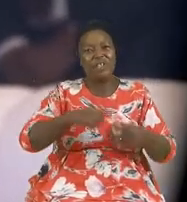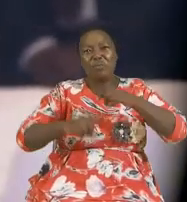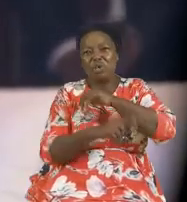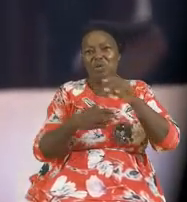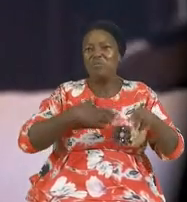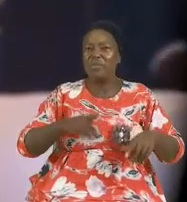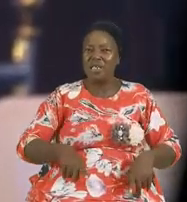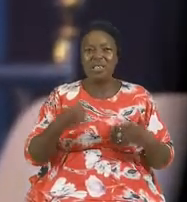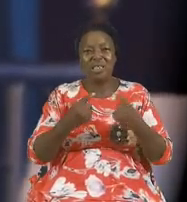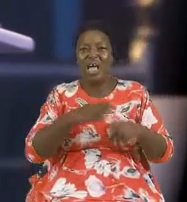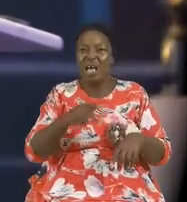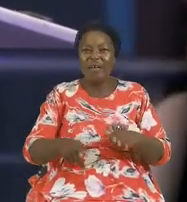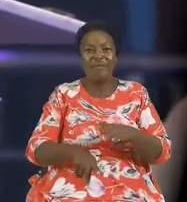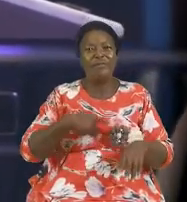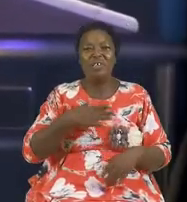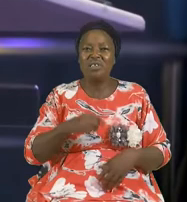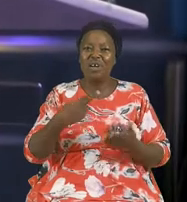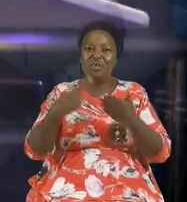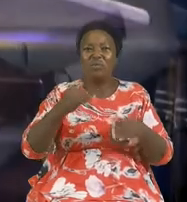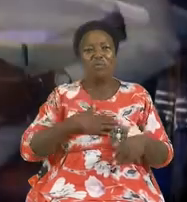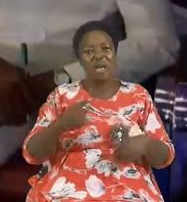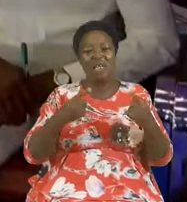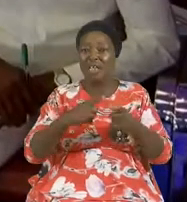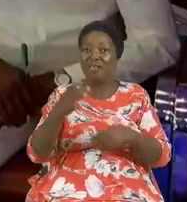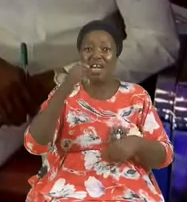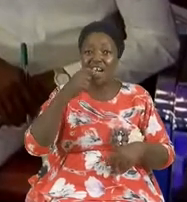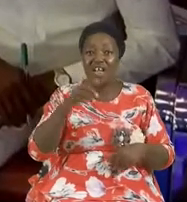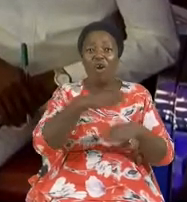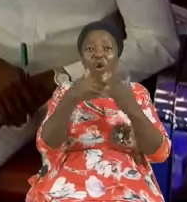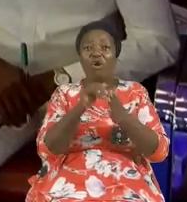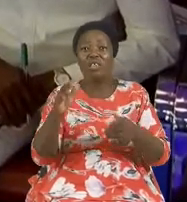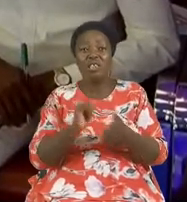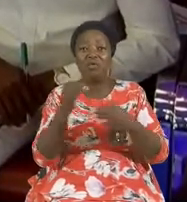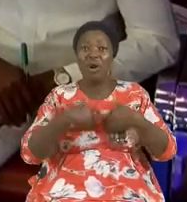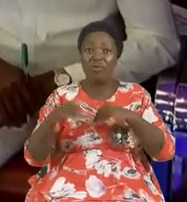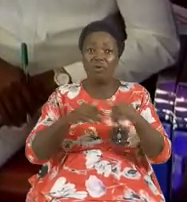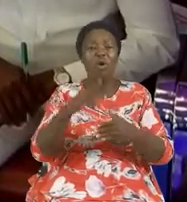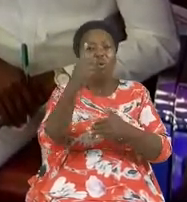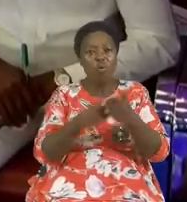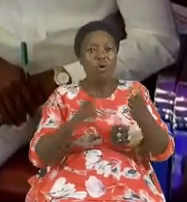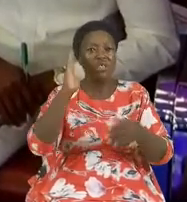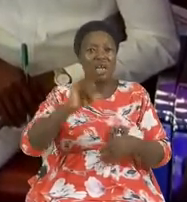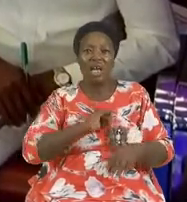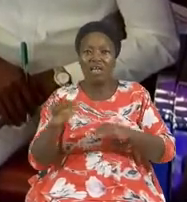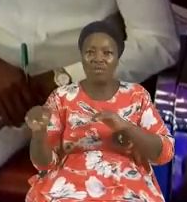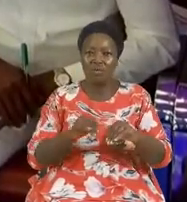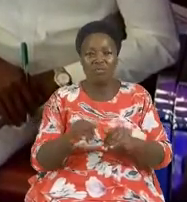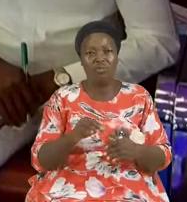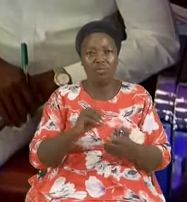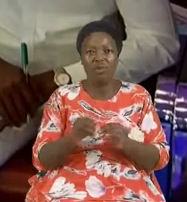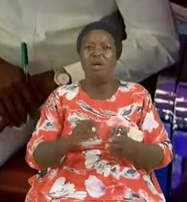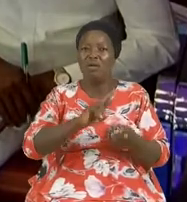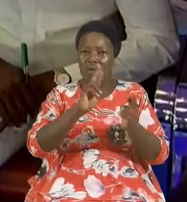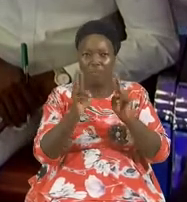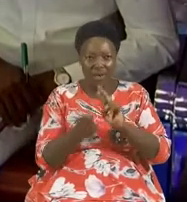pressure of my sin. I feel the punishment of my sin. I feel the consequence of my sin. I regret all the things